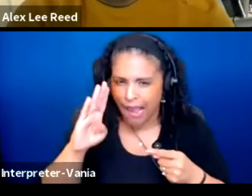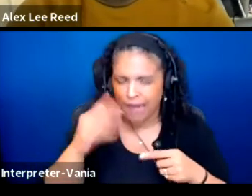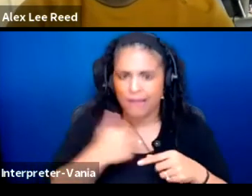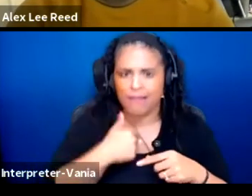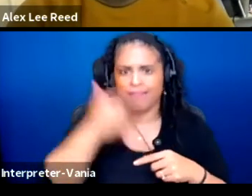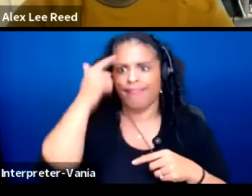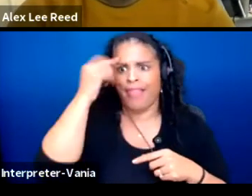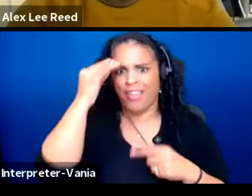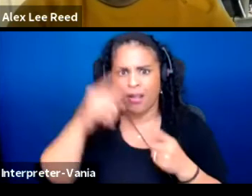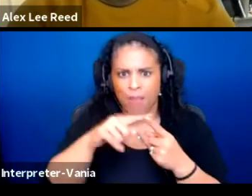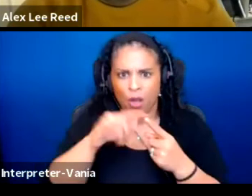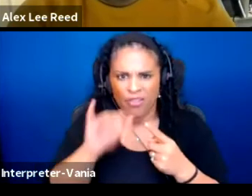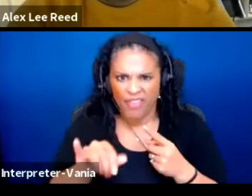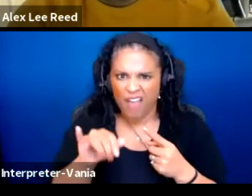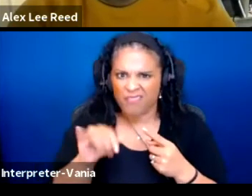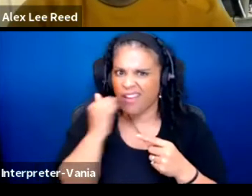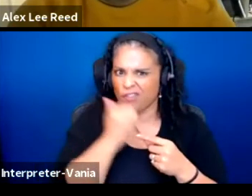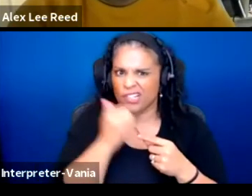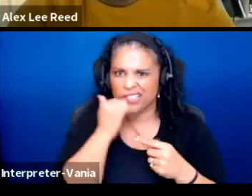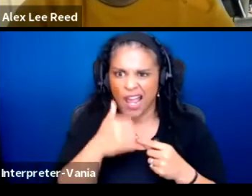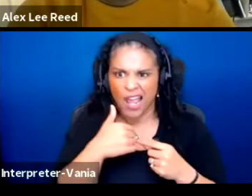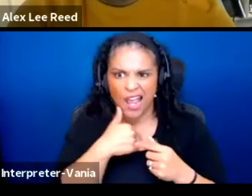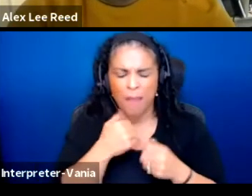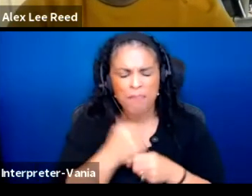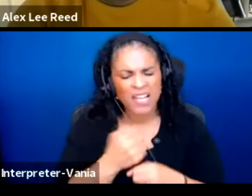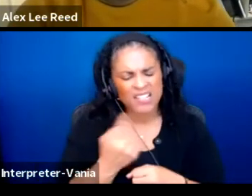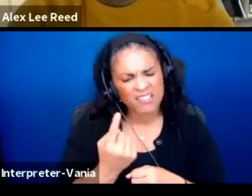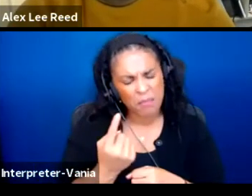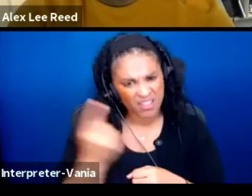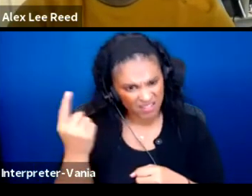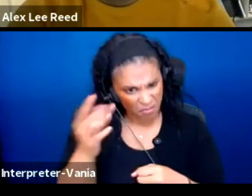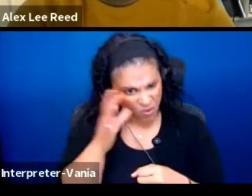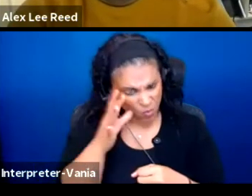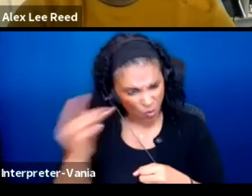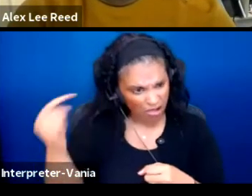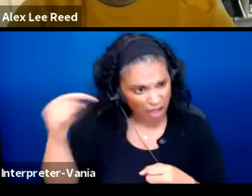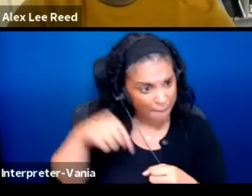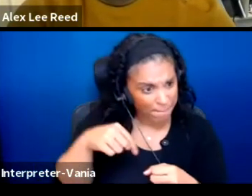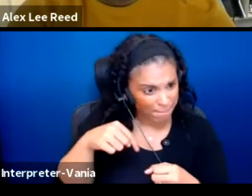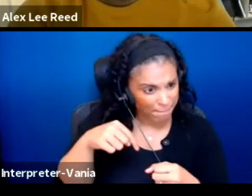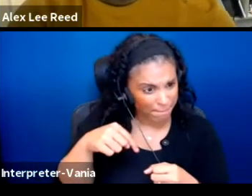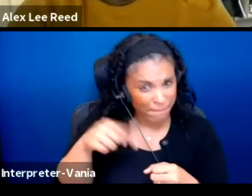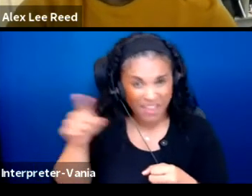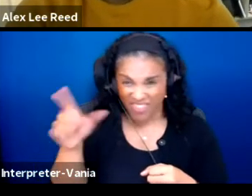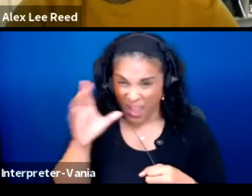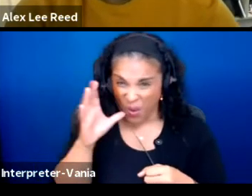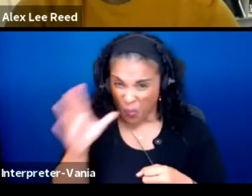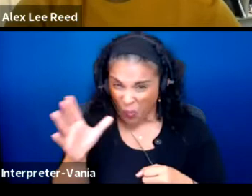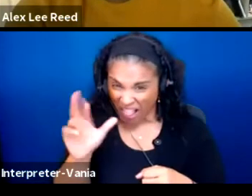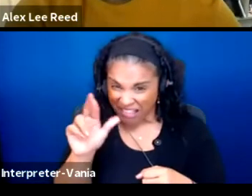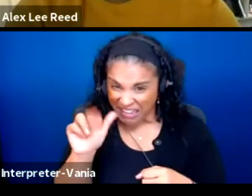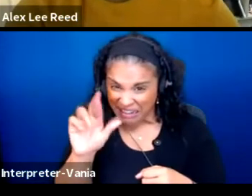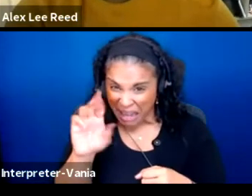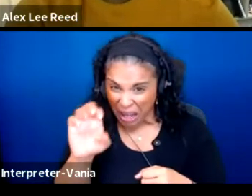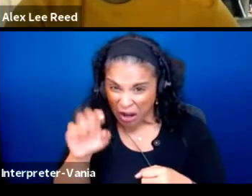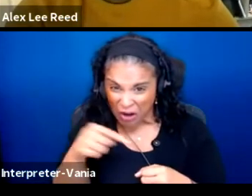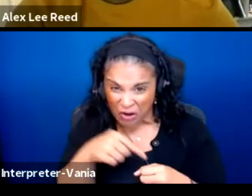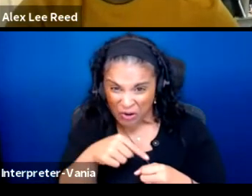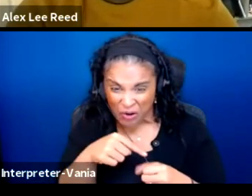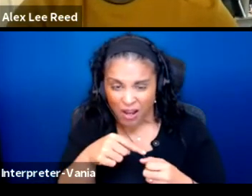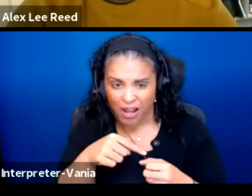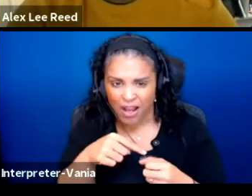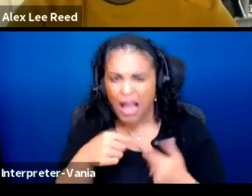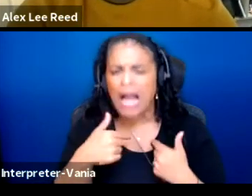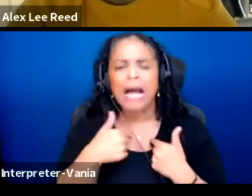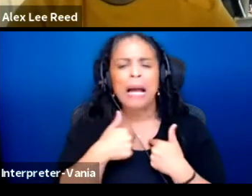about that all the time when I'm making something and I think, is anyone going to come or are they going to care? And then I'm like, oh, I'm just called to